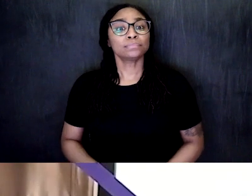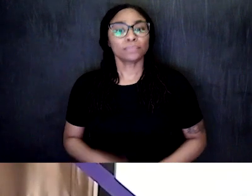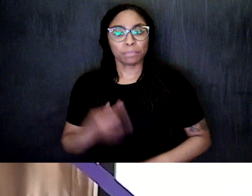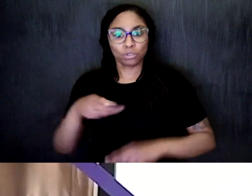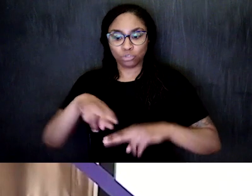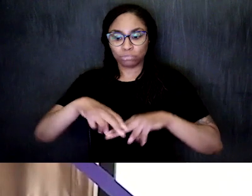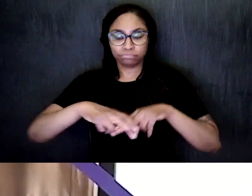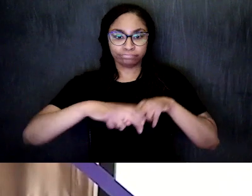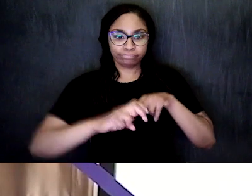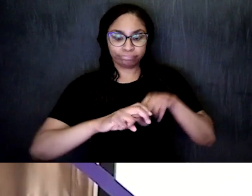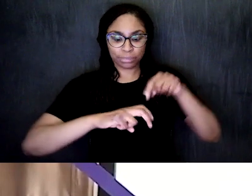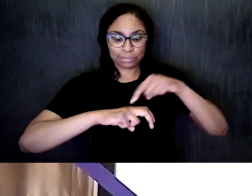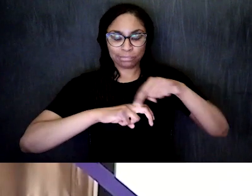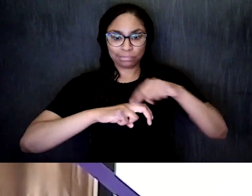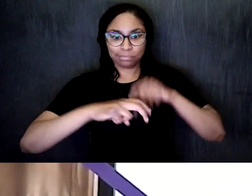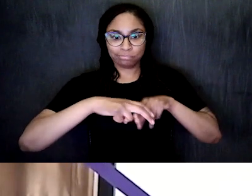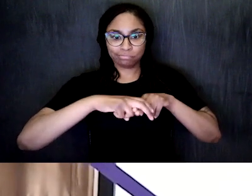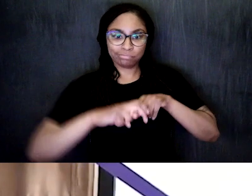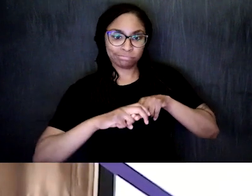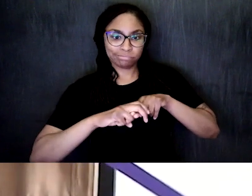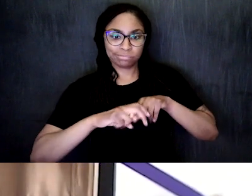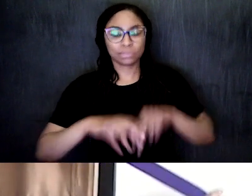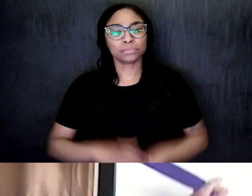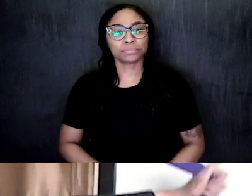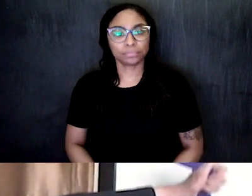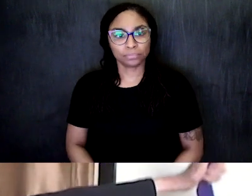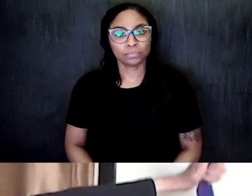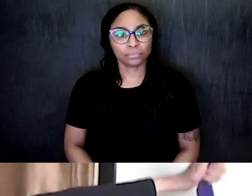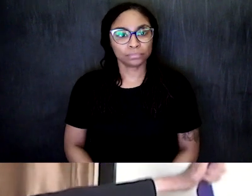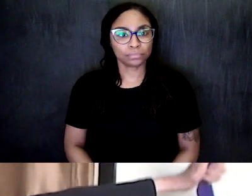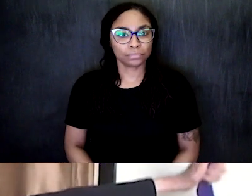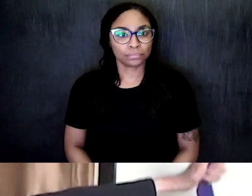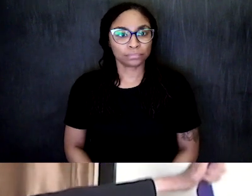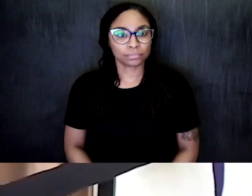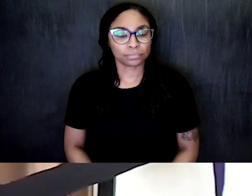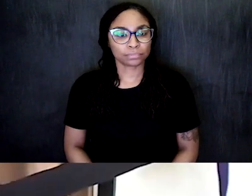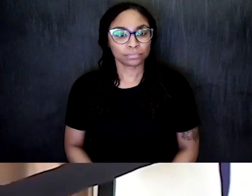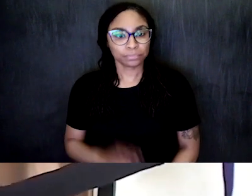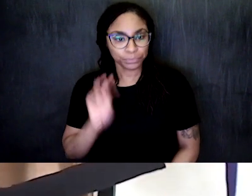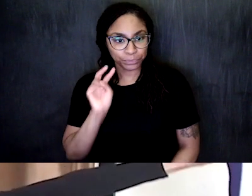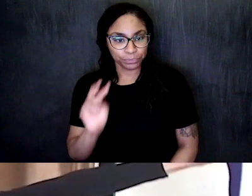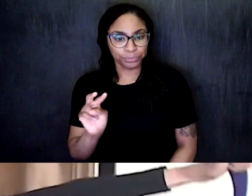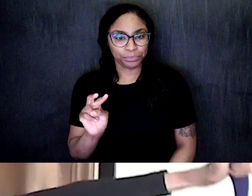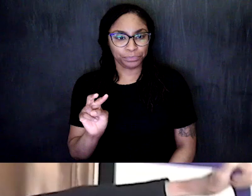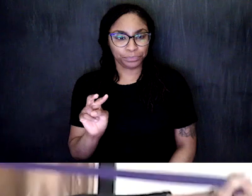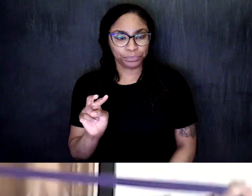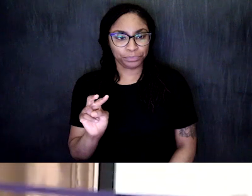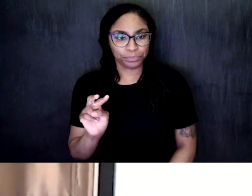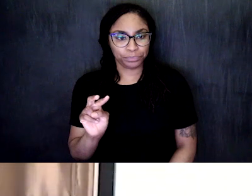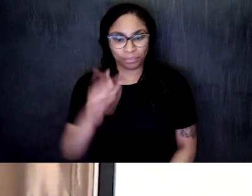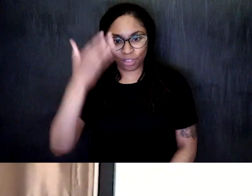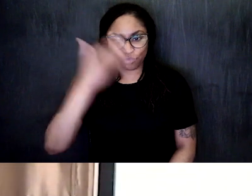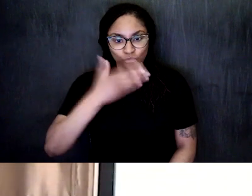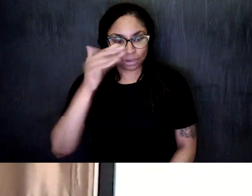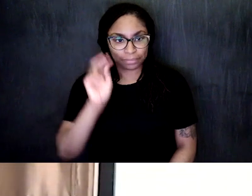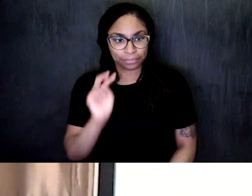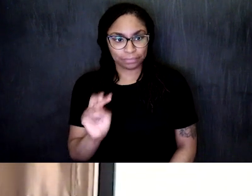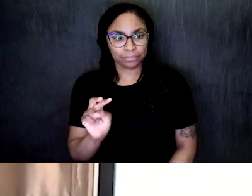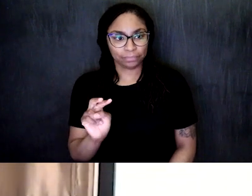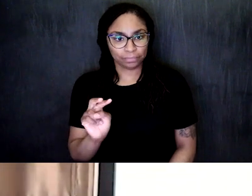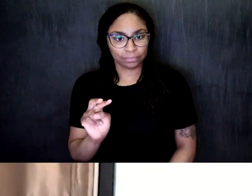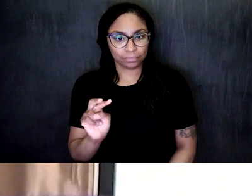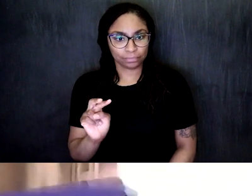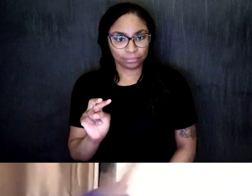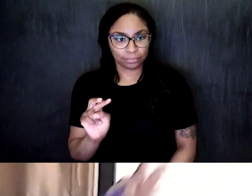Drop your tailbone down. And then inhale, come up. And bring the arms out in front of you